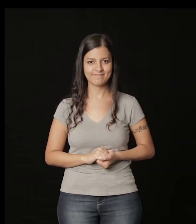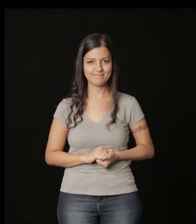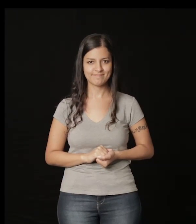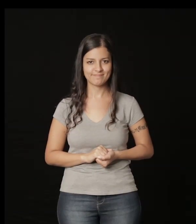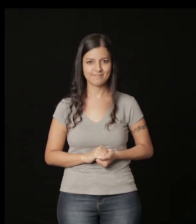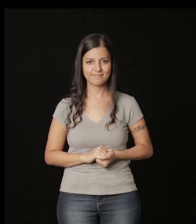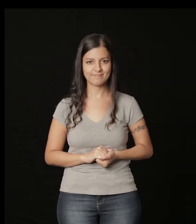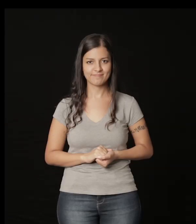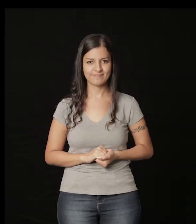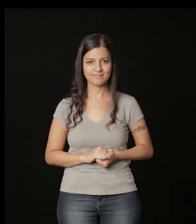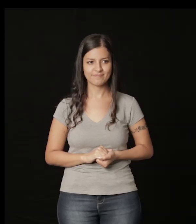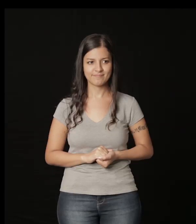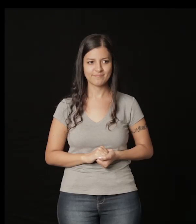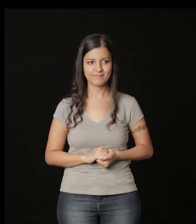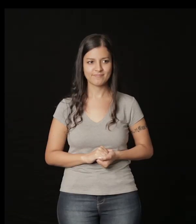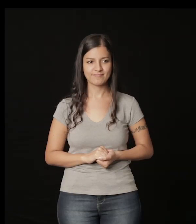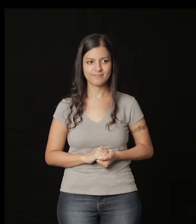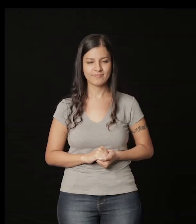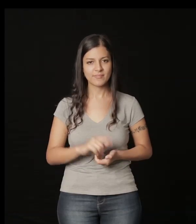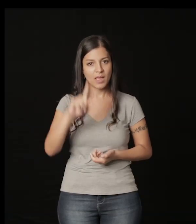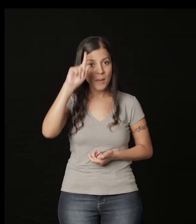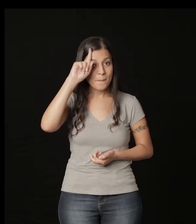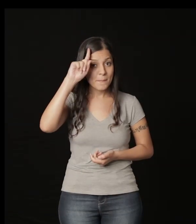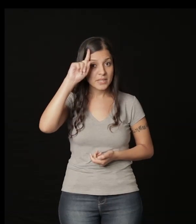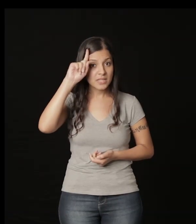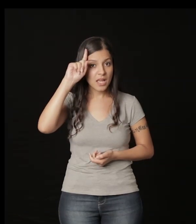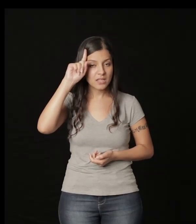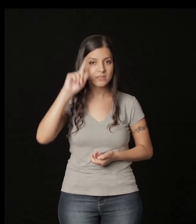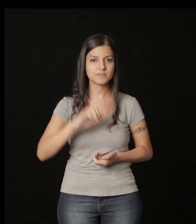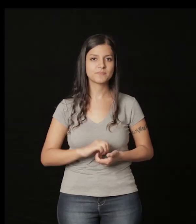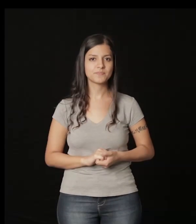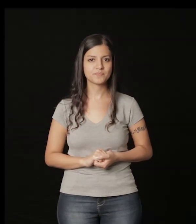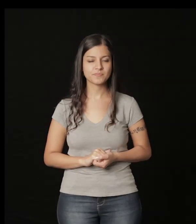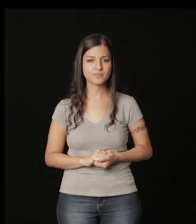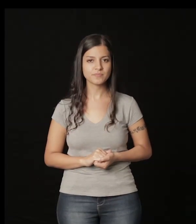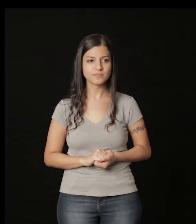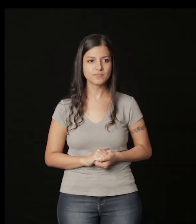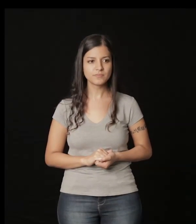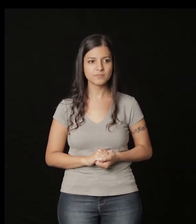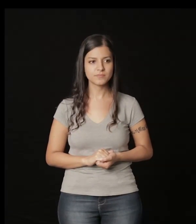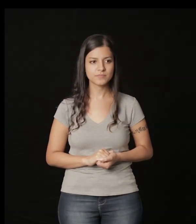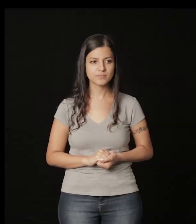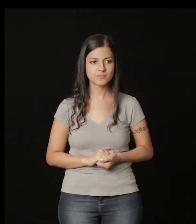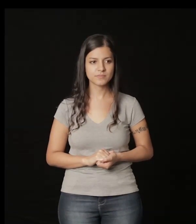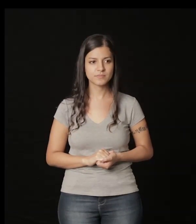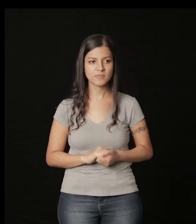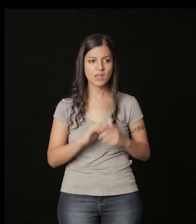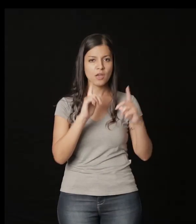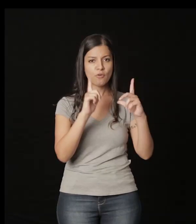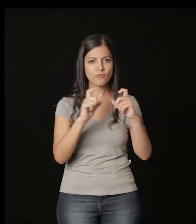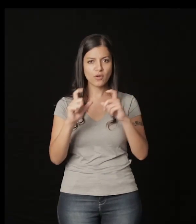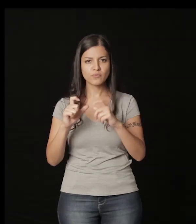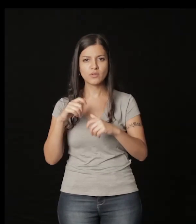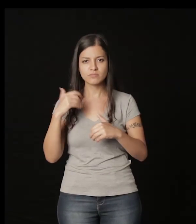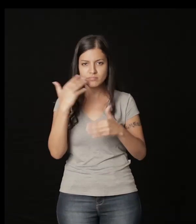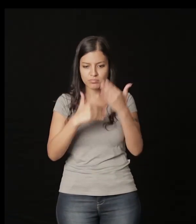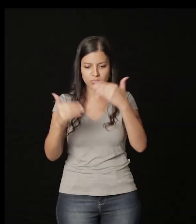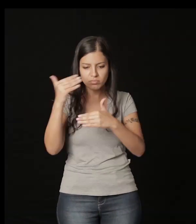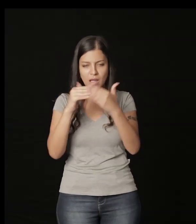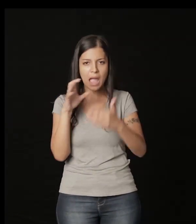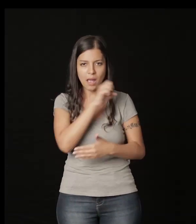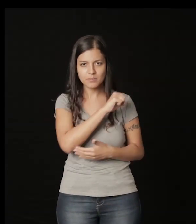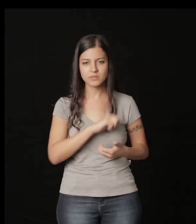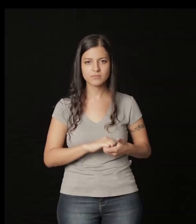Mandela. Just speeding through this. This was a project that we did looking